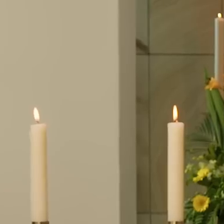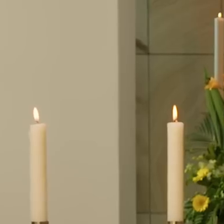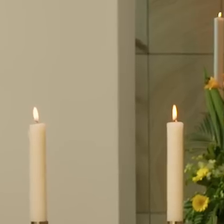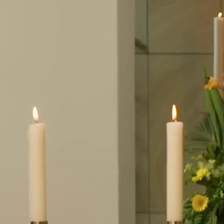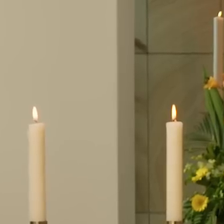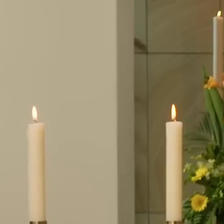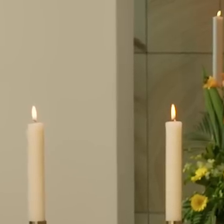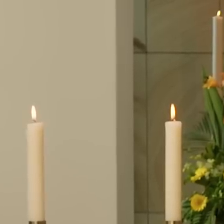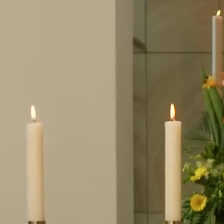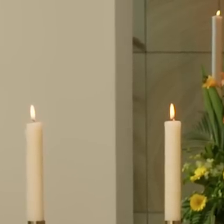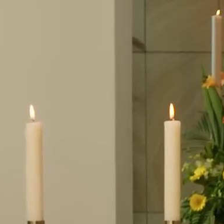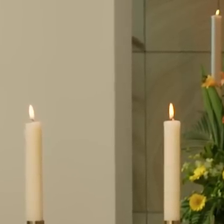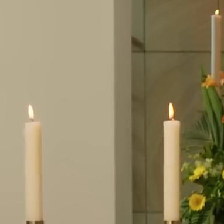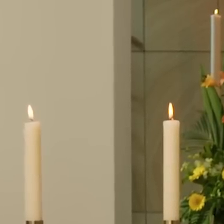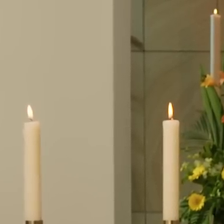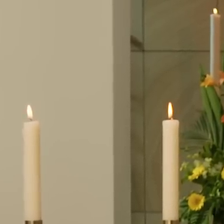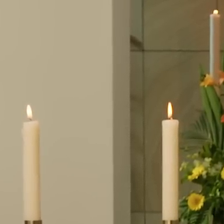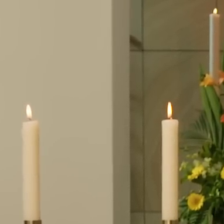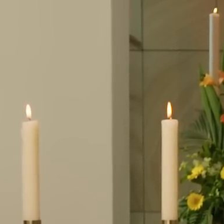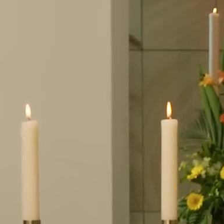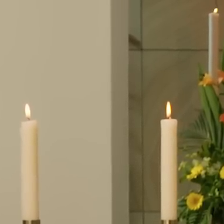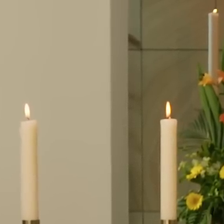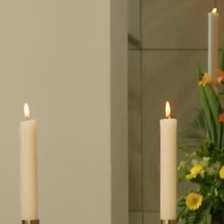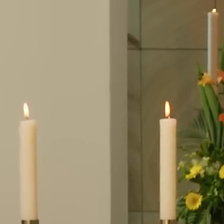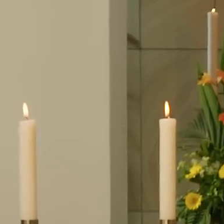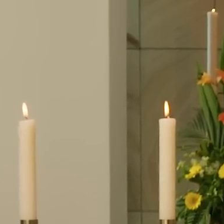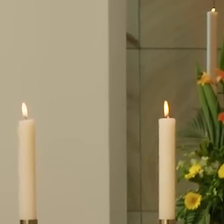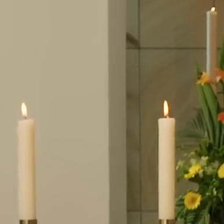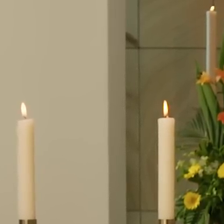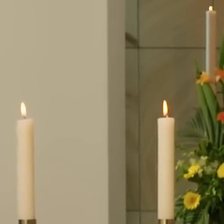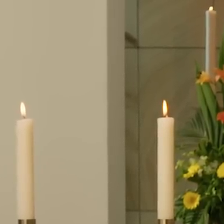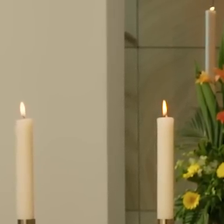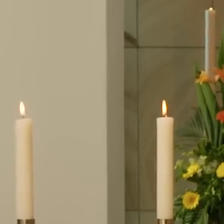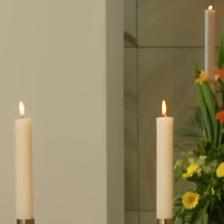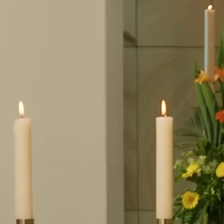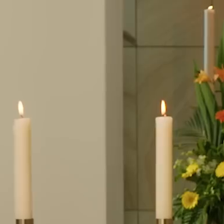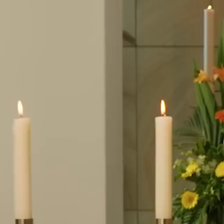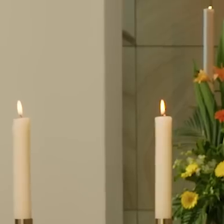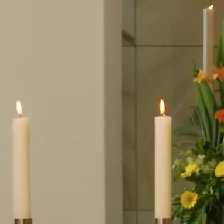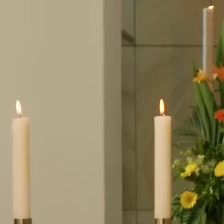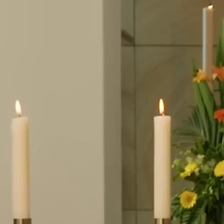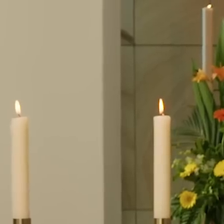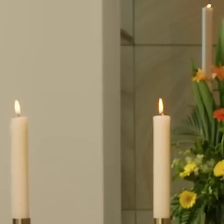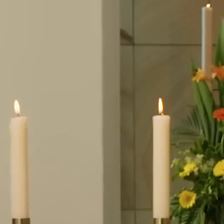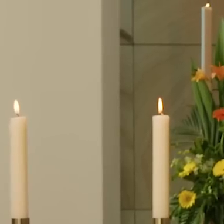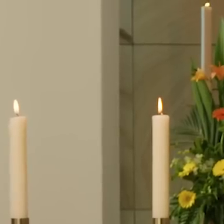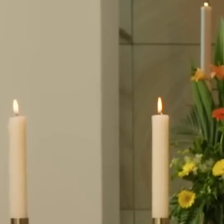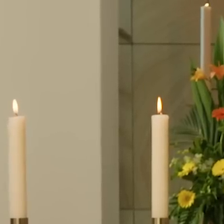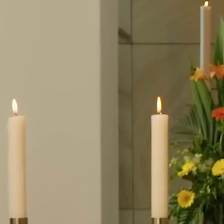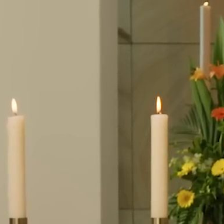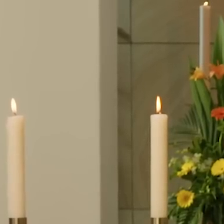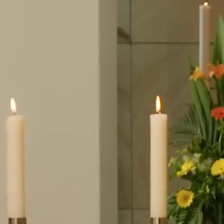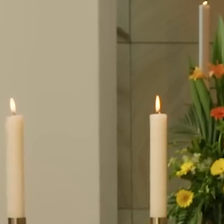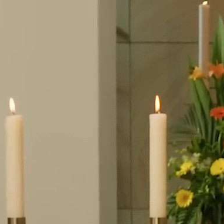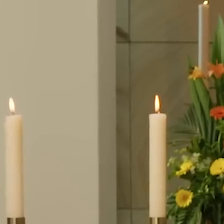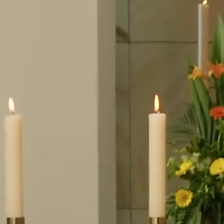our daily bread, and forgive us our trespasses, as we forgive those who trespass against us. And lead